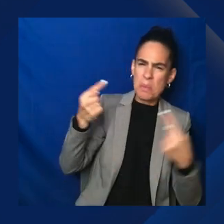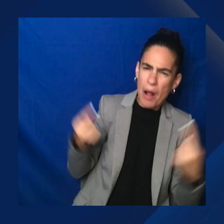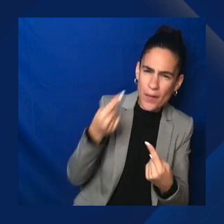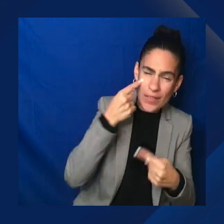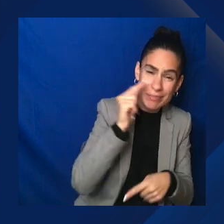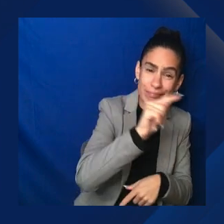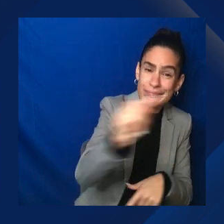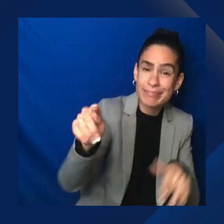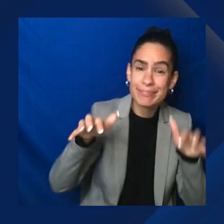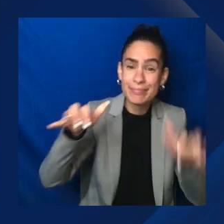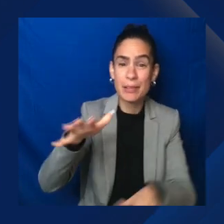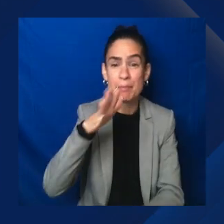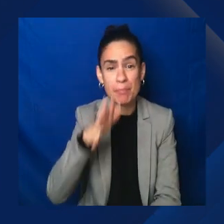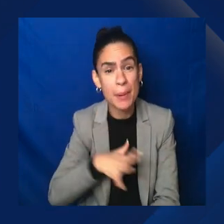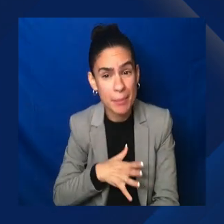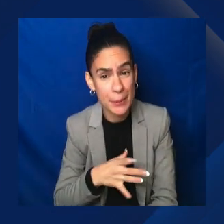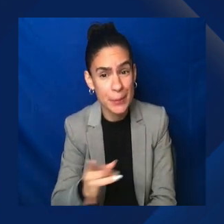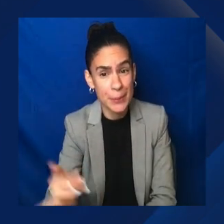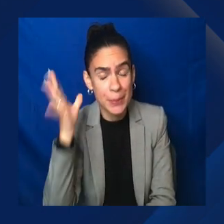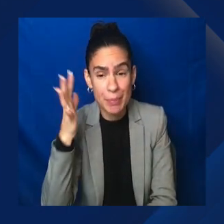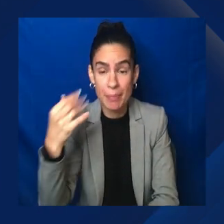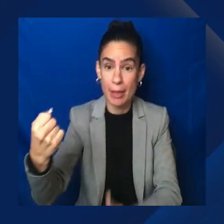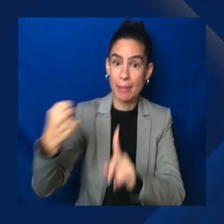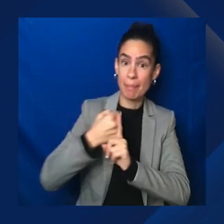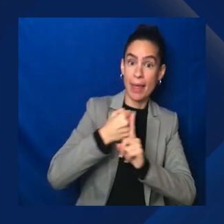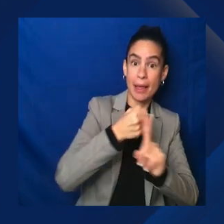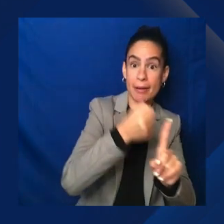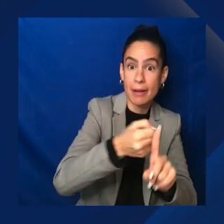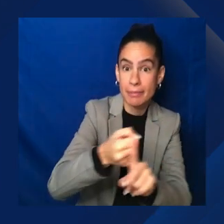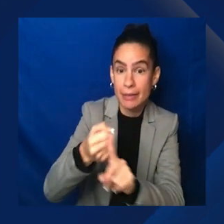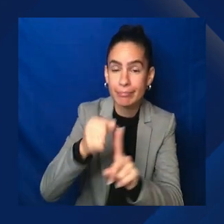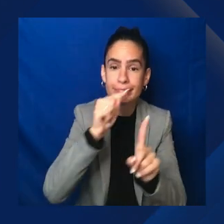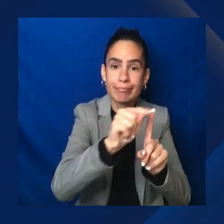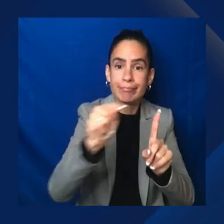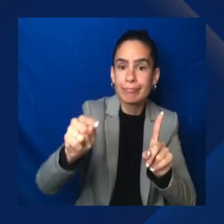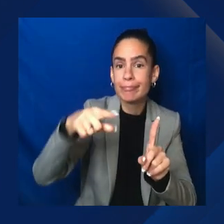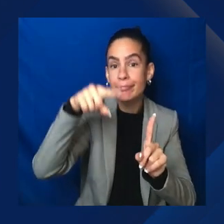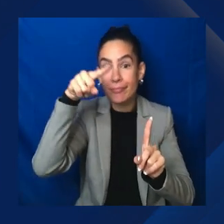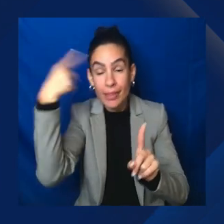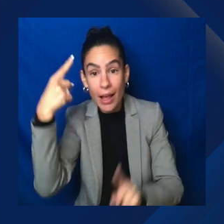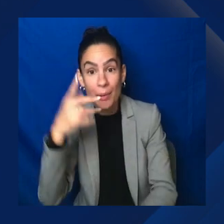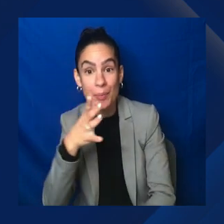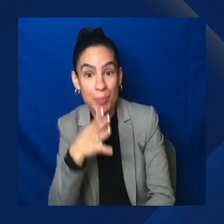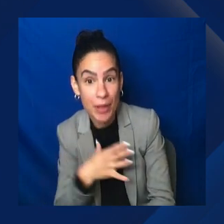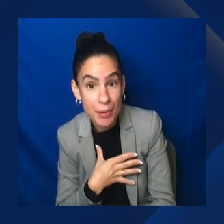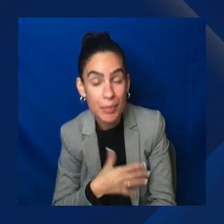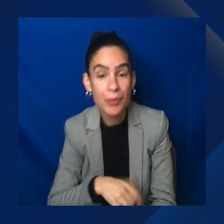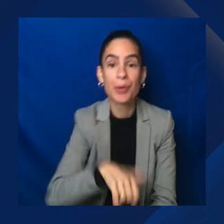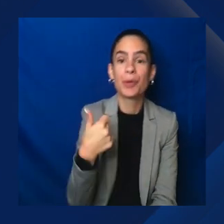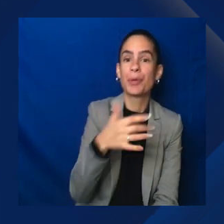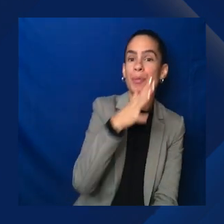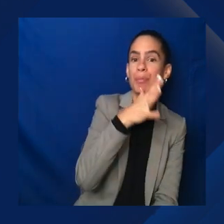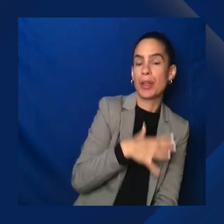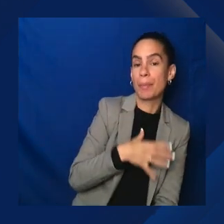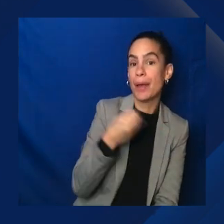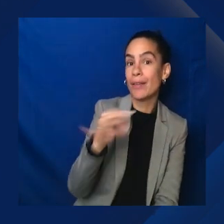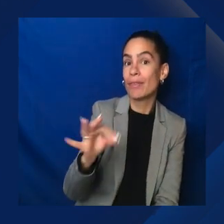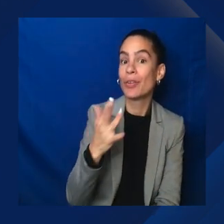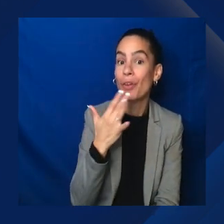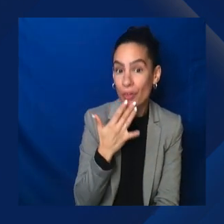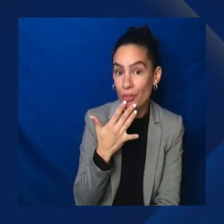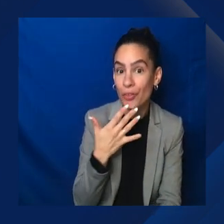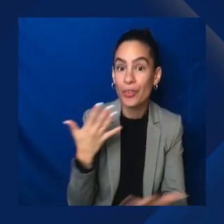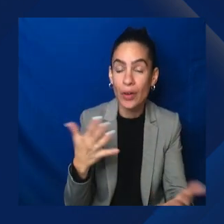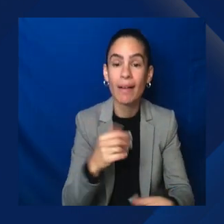maternal complications take on Black women and other women of color. We've heard from senators,